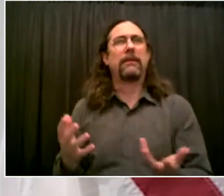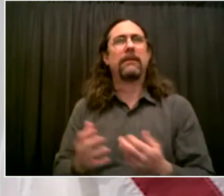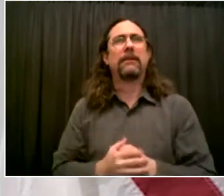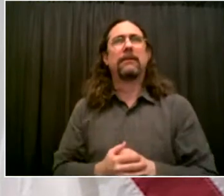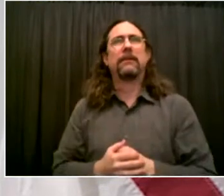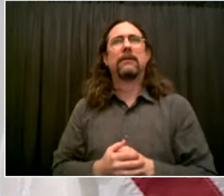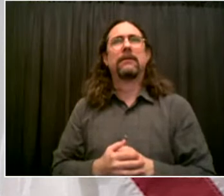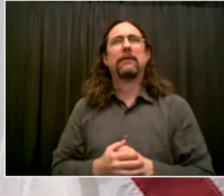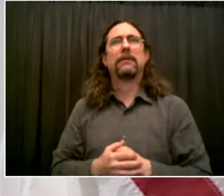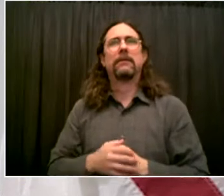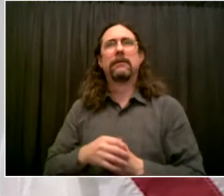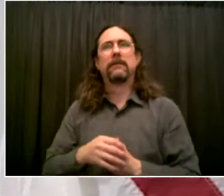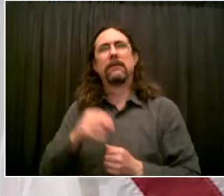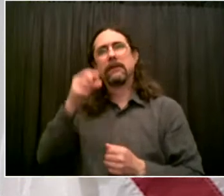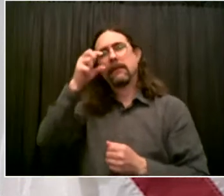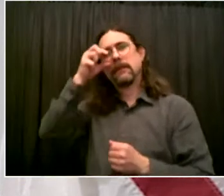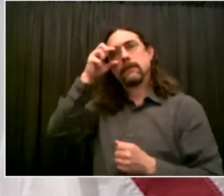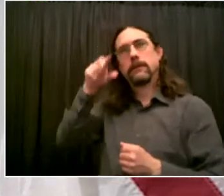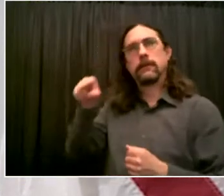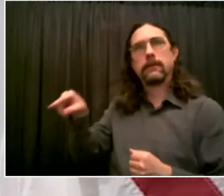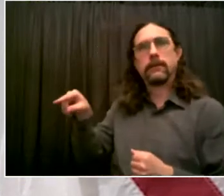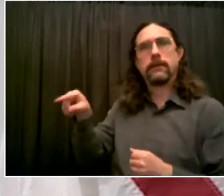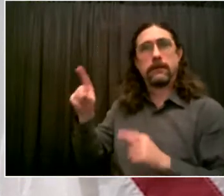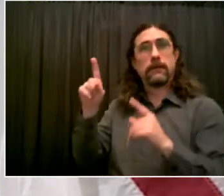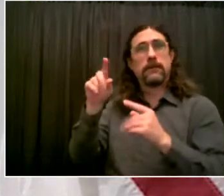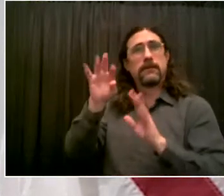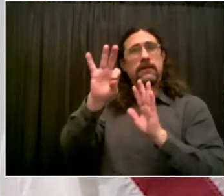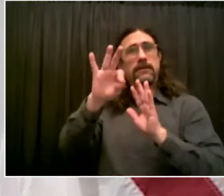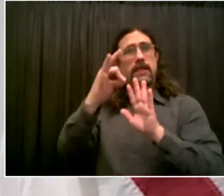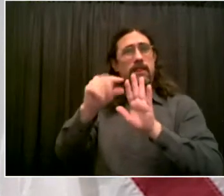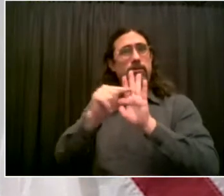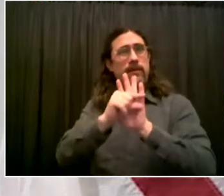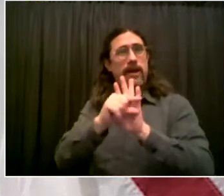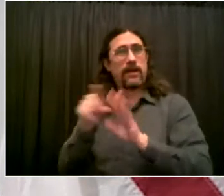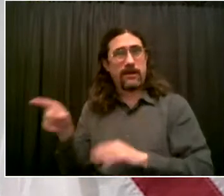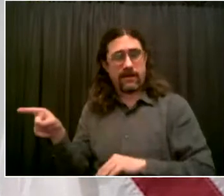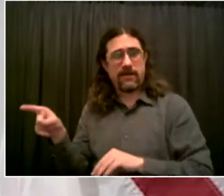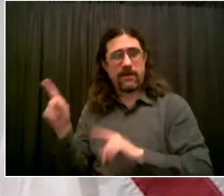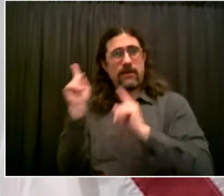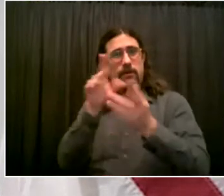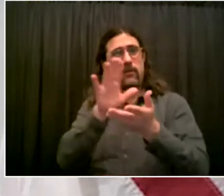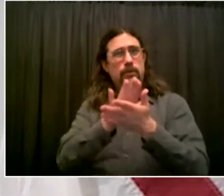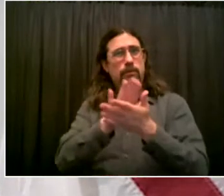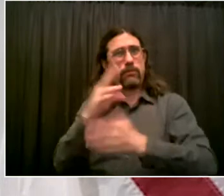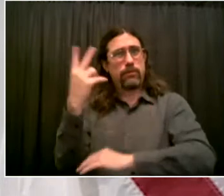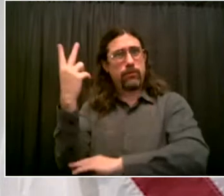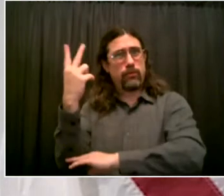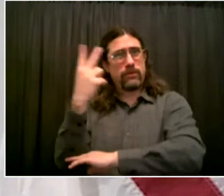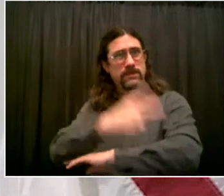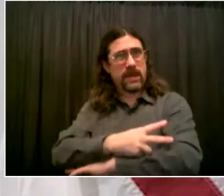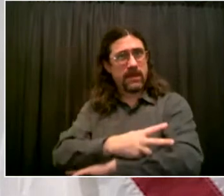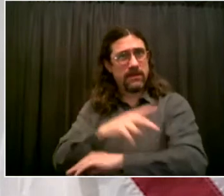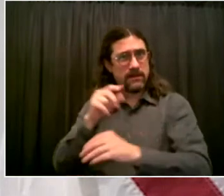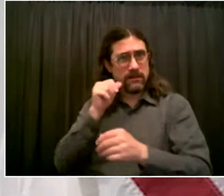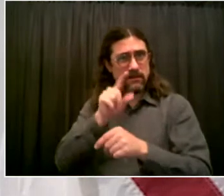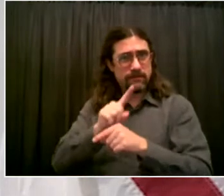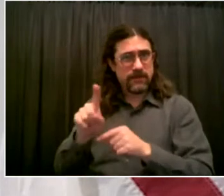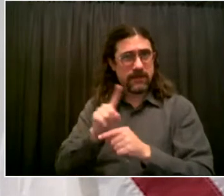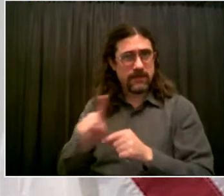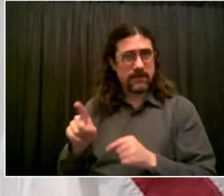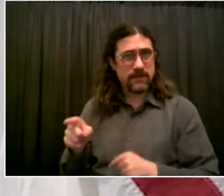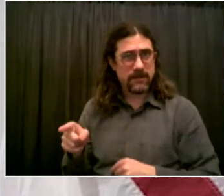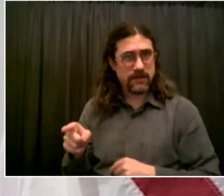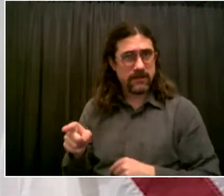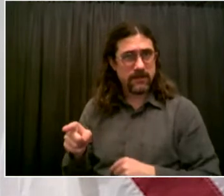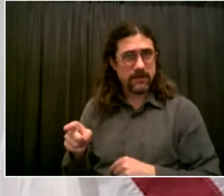in-person instruction, and it's only in front of a screen, and there will be no teacher in the classroom. How is that reopening, and how are kids benefiting from